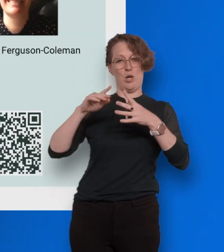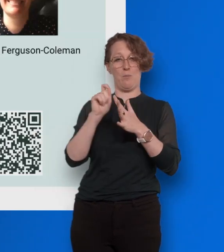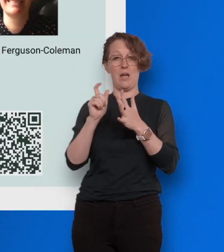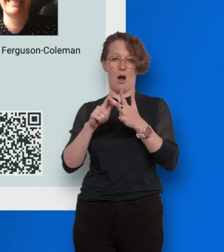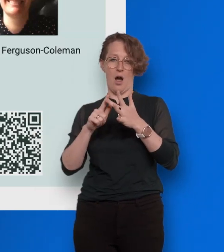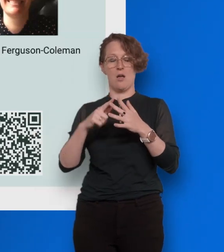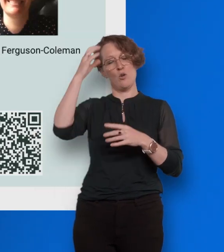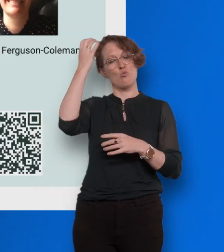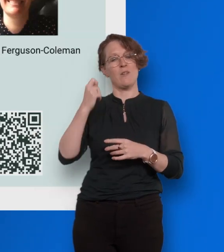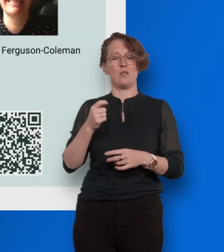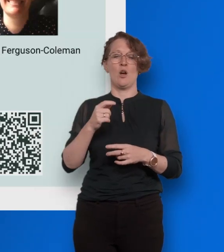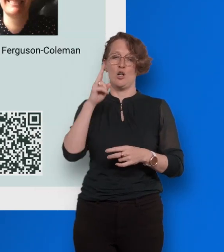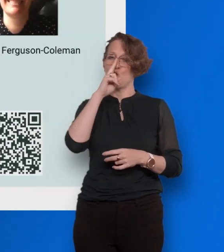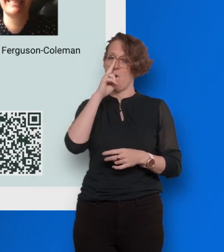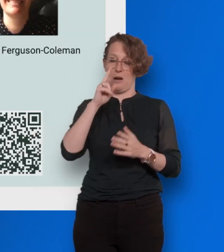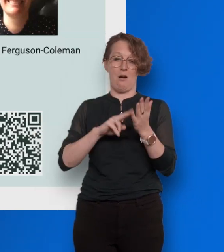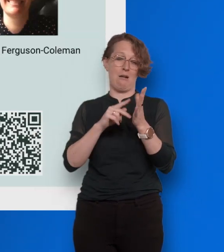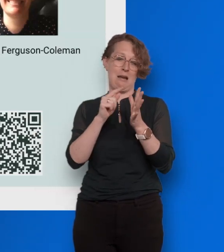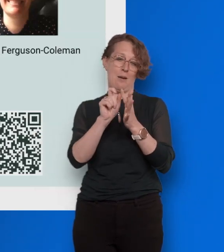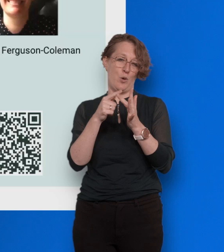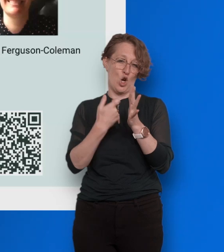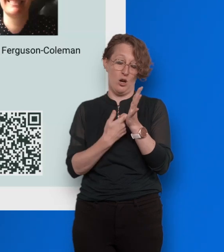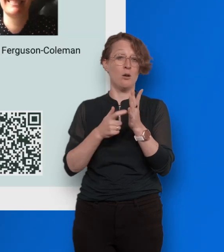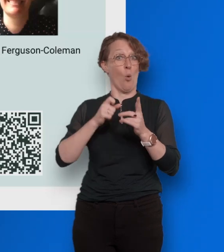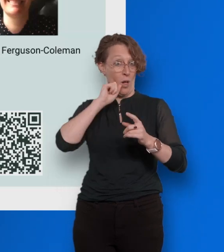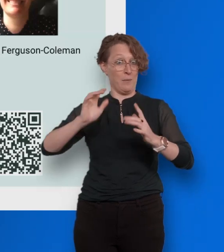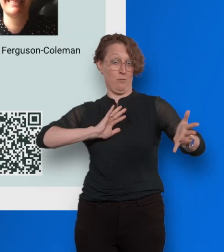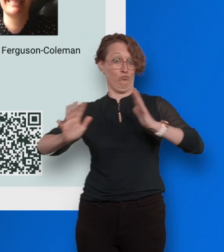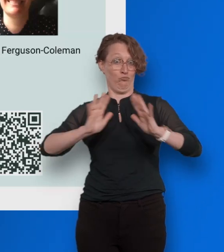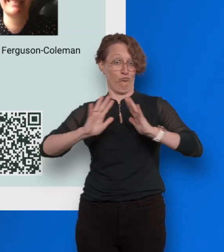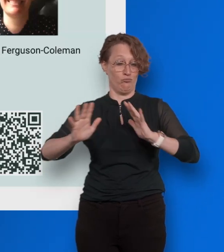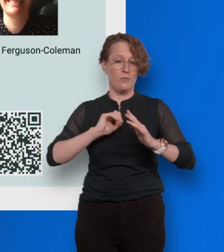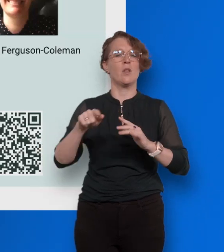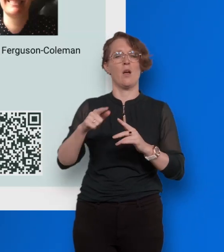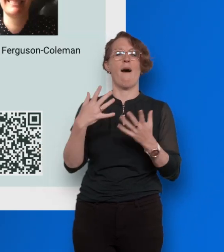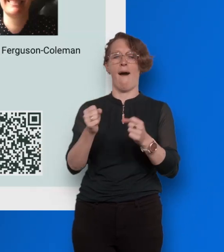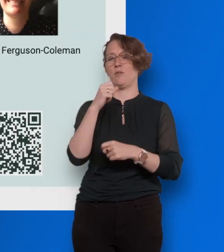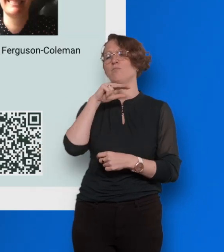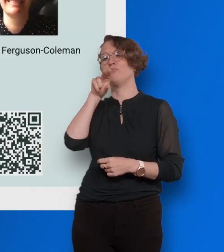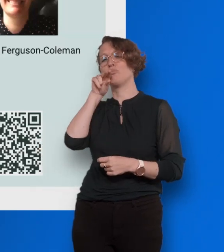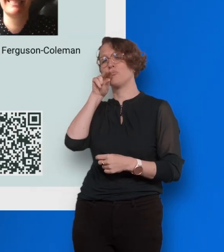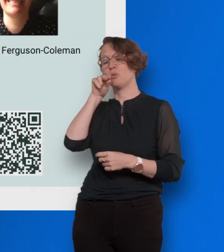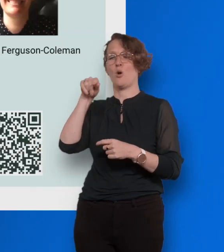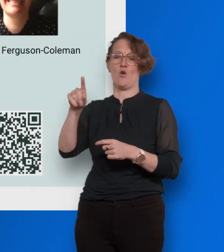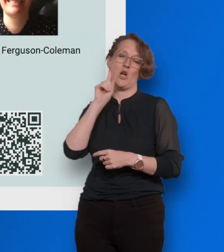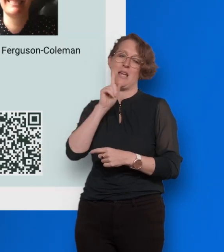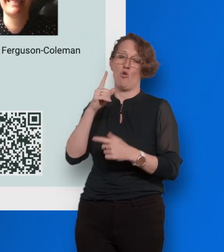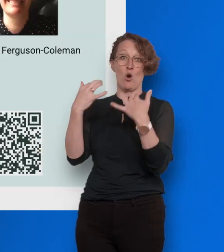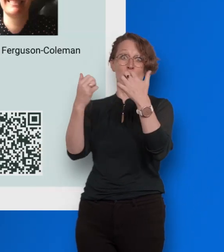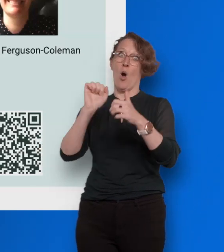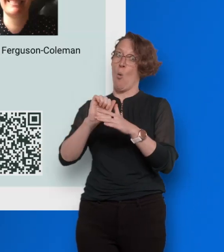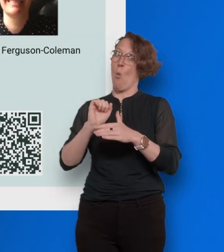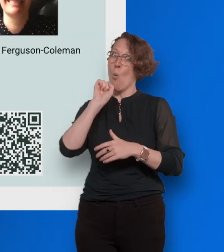that's Professor Jemina Napier. It will be in BSL, interpreted for the hearing audience. So it's going to be an